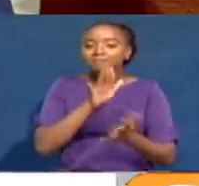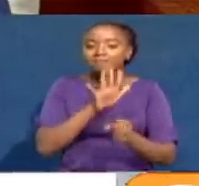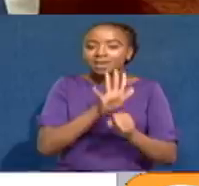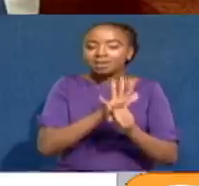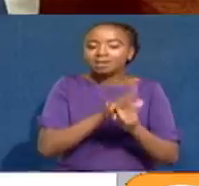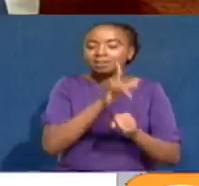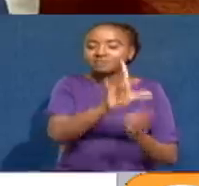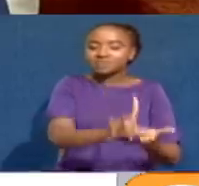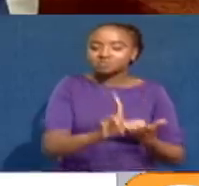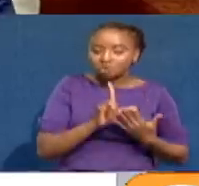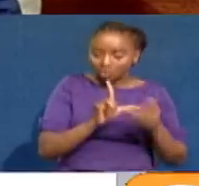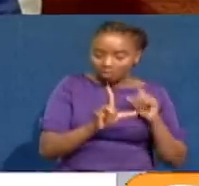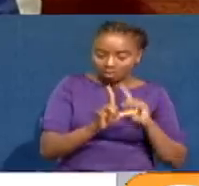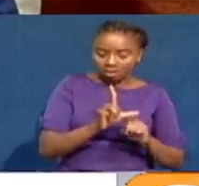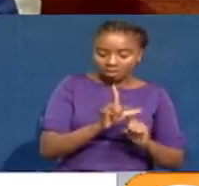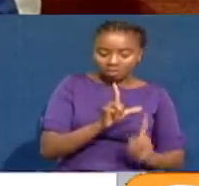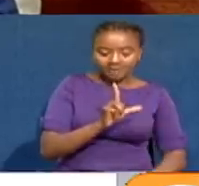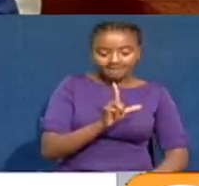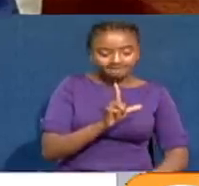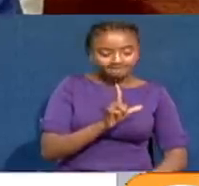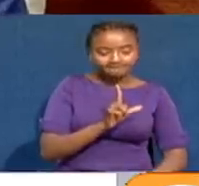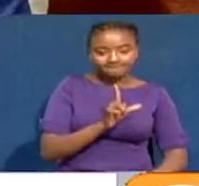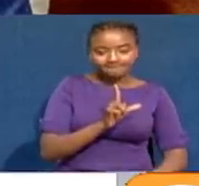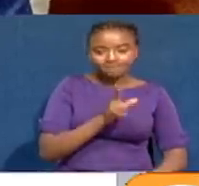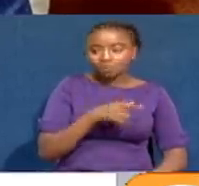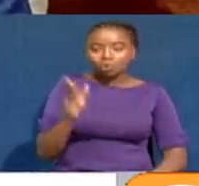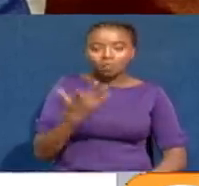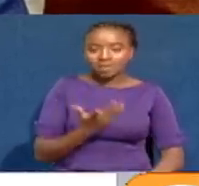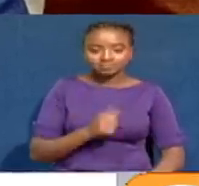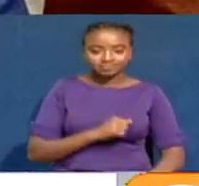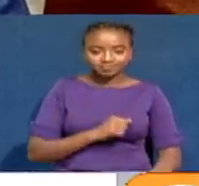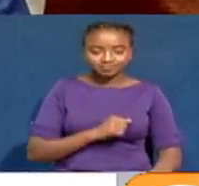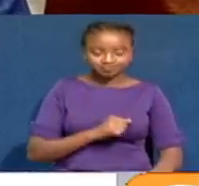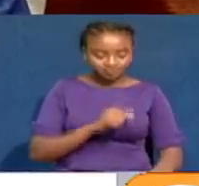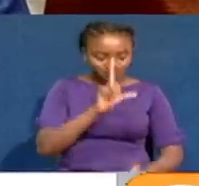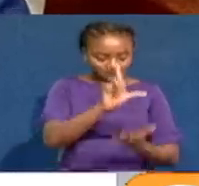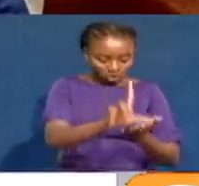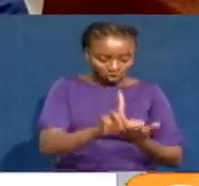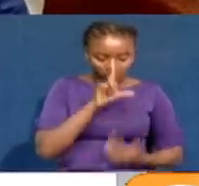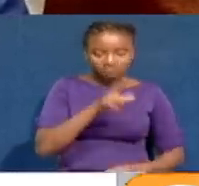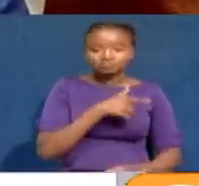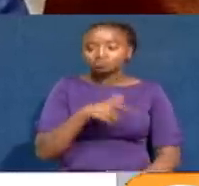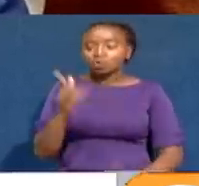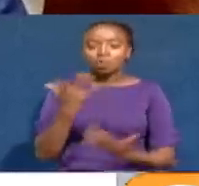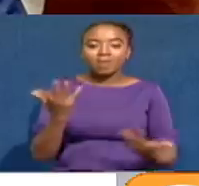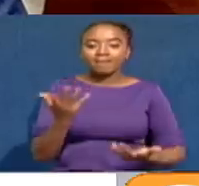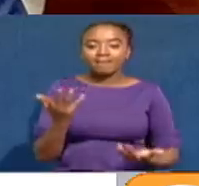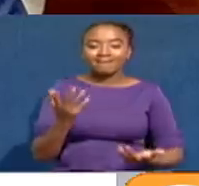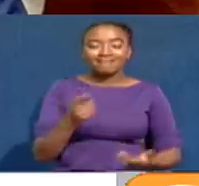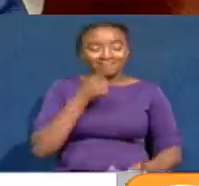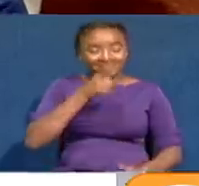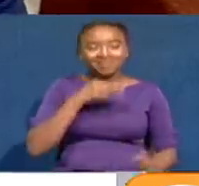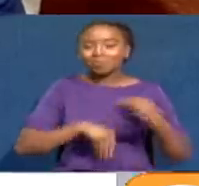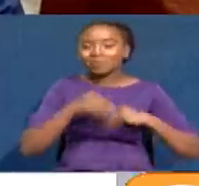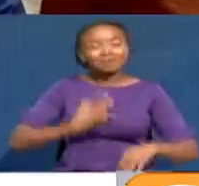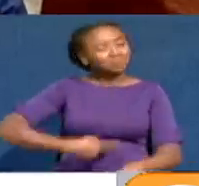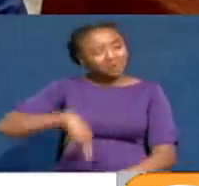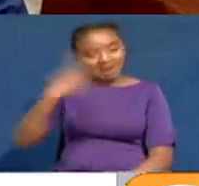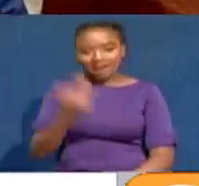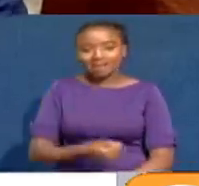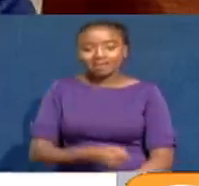been borrowed in this second term, where is that money? There is no corruption that is more mega than that. And